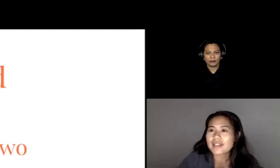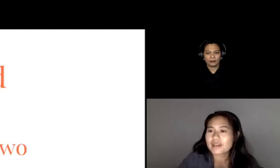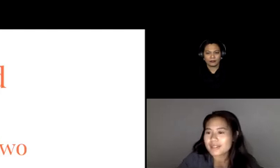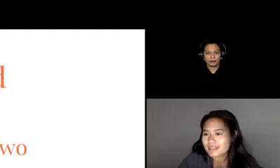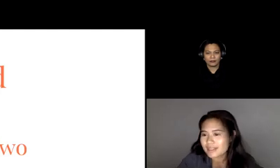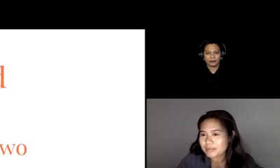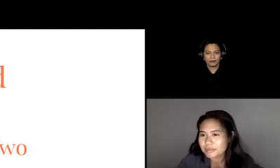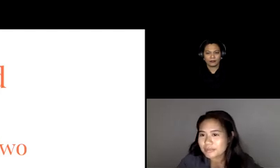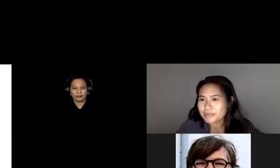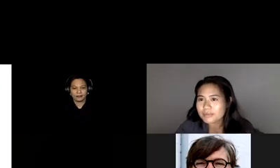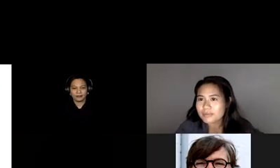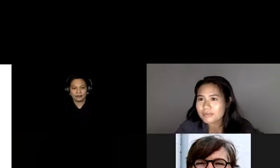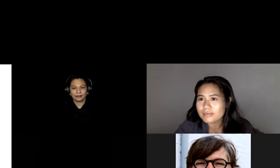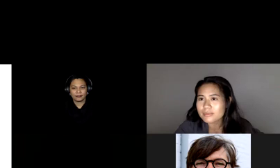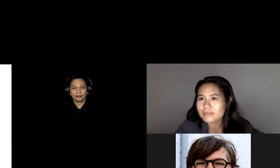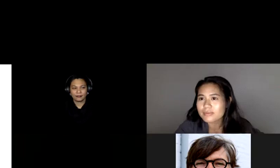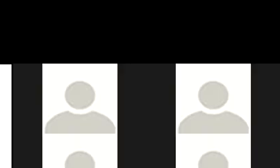Sorry, I can't really see.